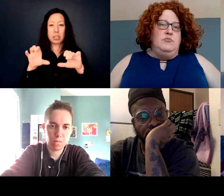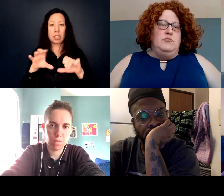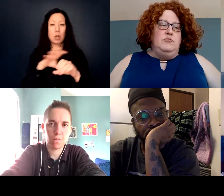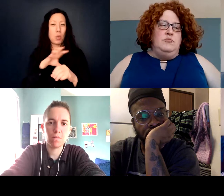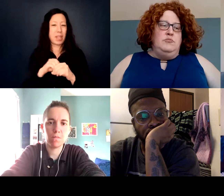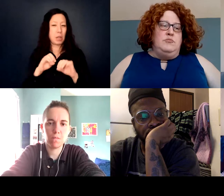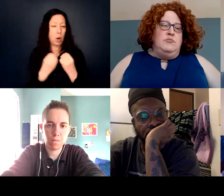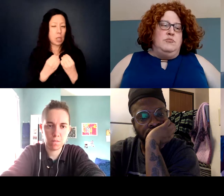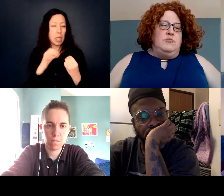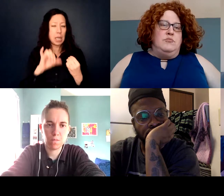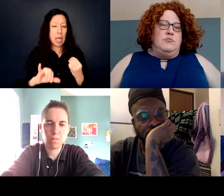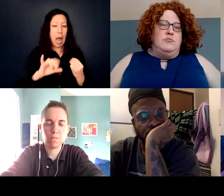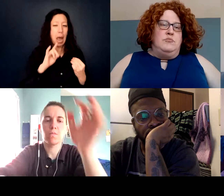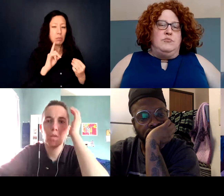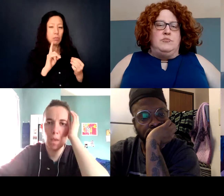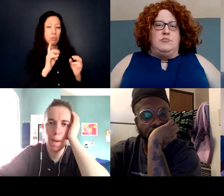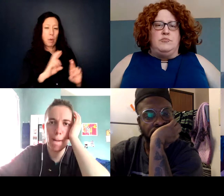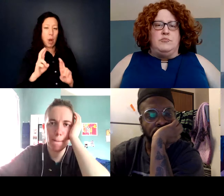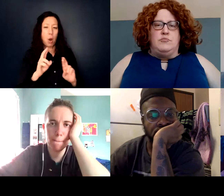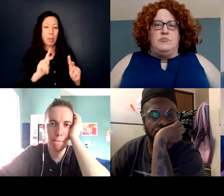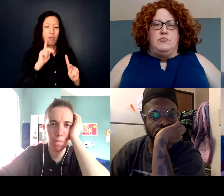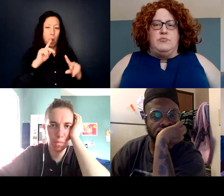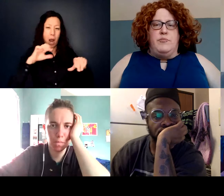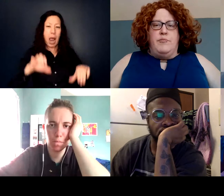some of my initial thoughts.